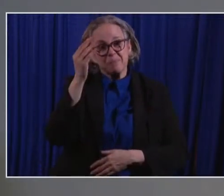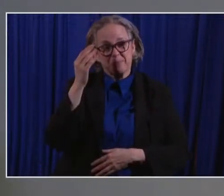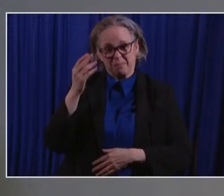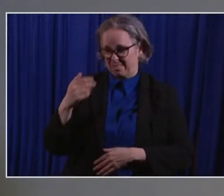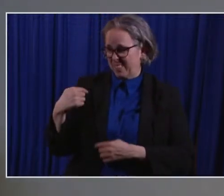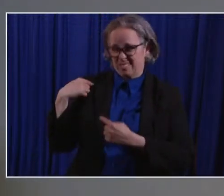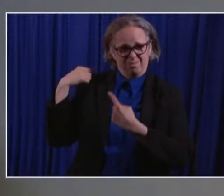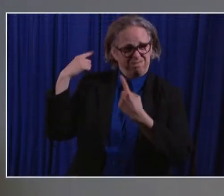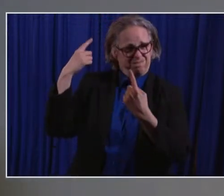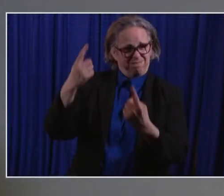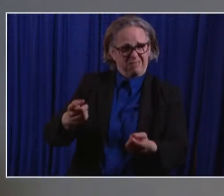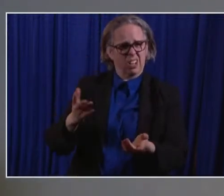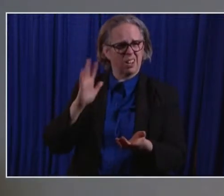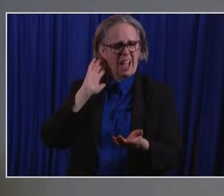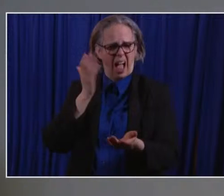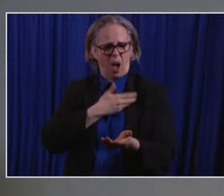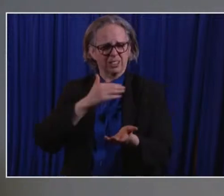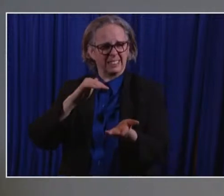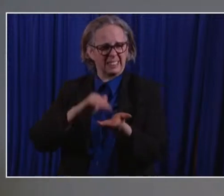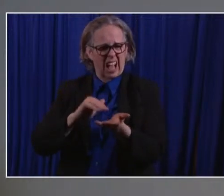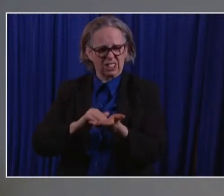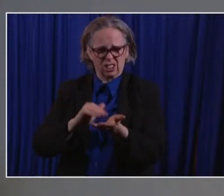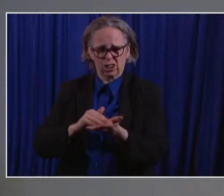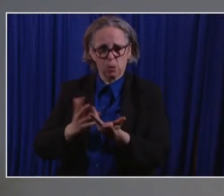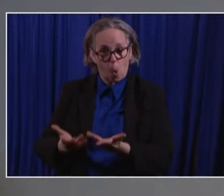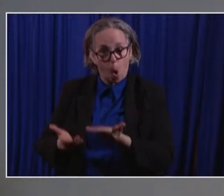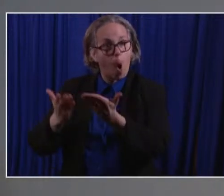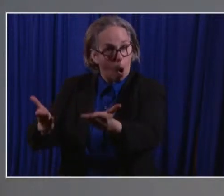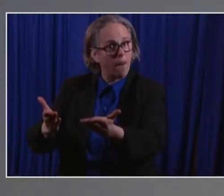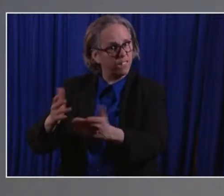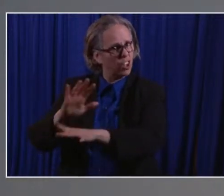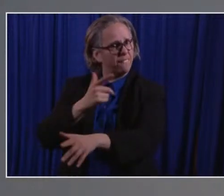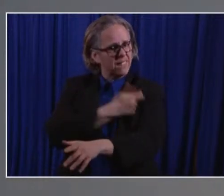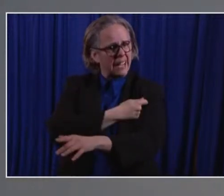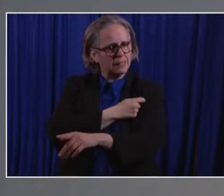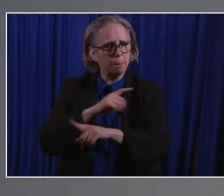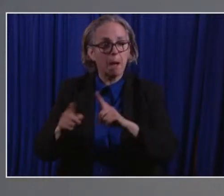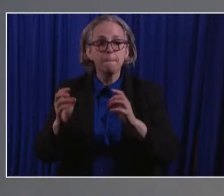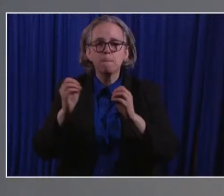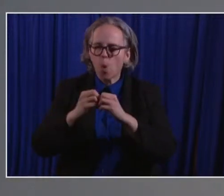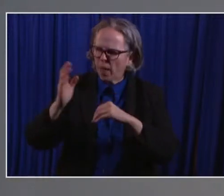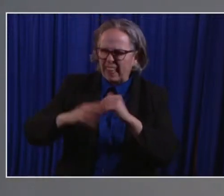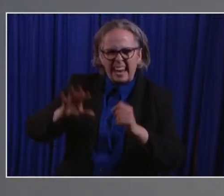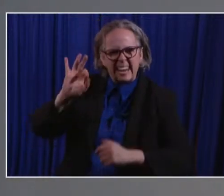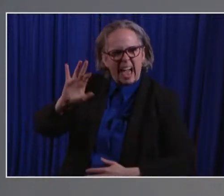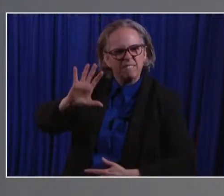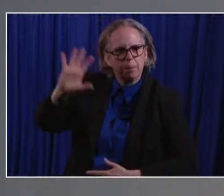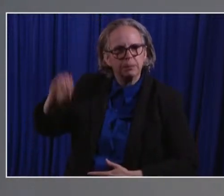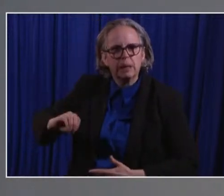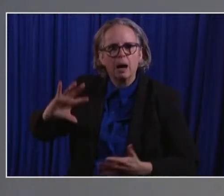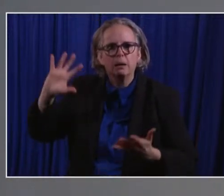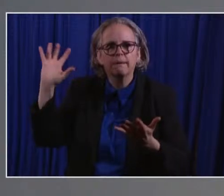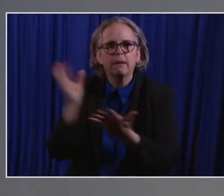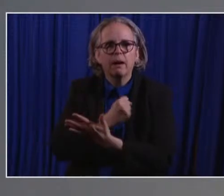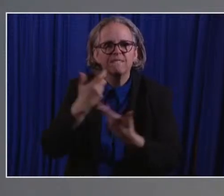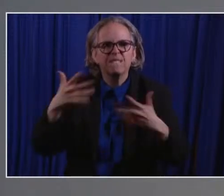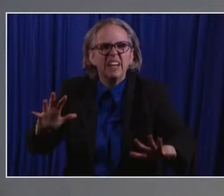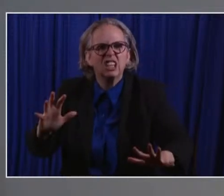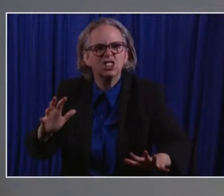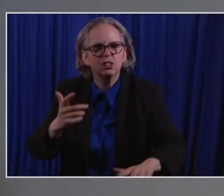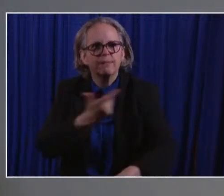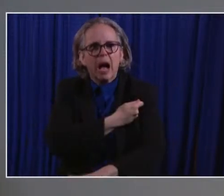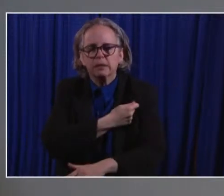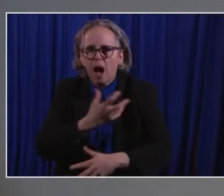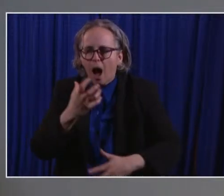doctors who have been offered this vaccine have gotten it as soon as they can. It's wise to follow your doctor's advice, and so it makes good sense to follow